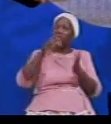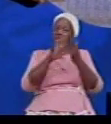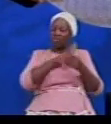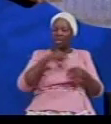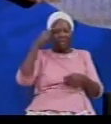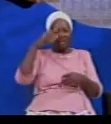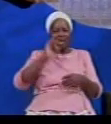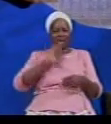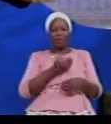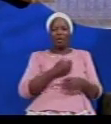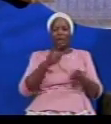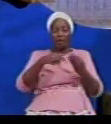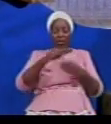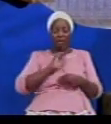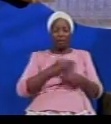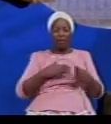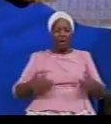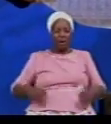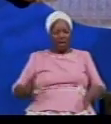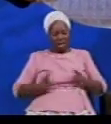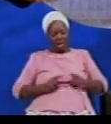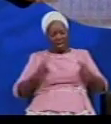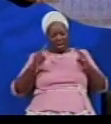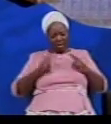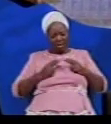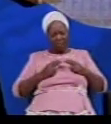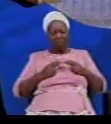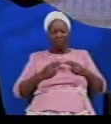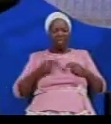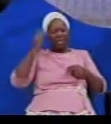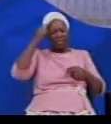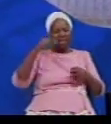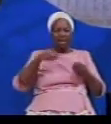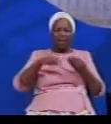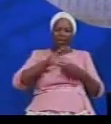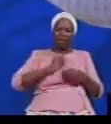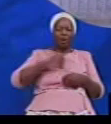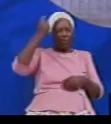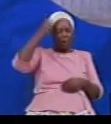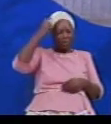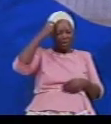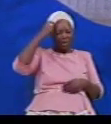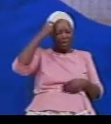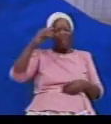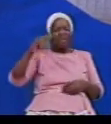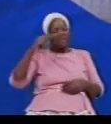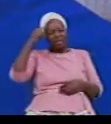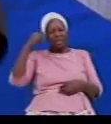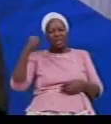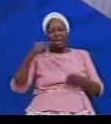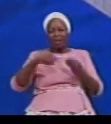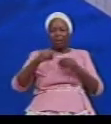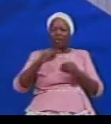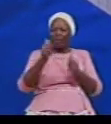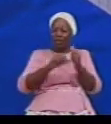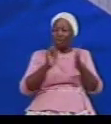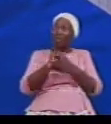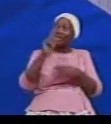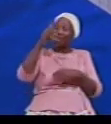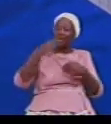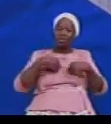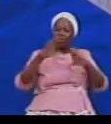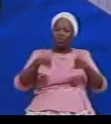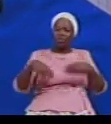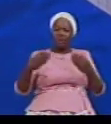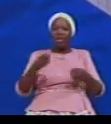sound, our soundness. He thinks about even our brain. He thinks about everything he provides. It thinks